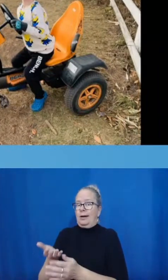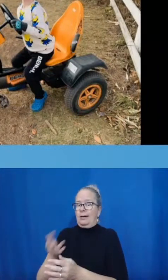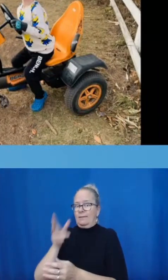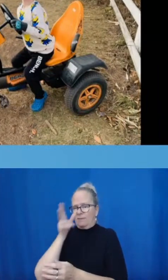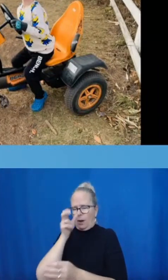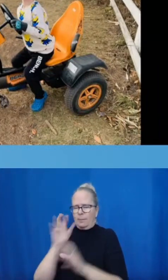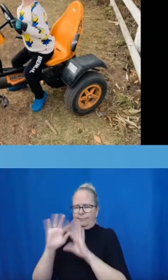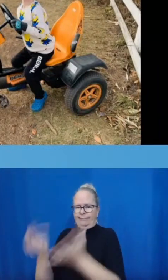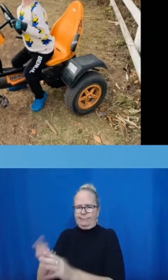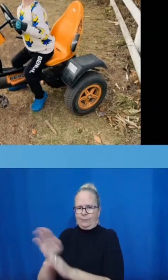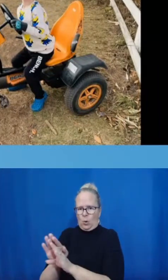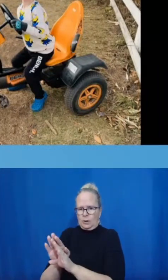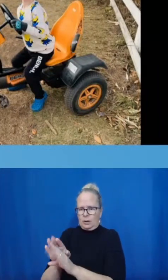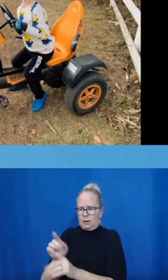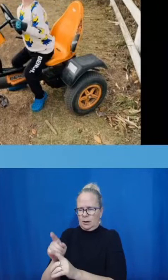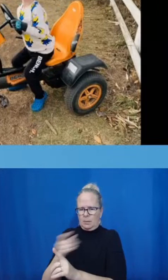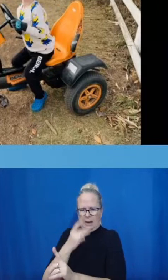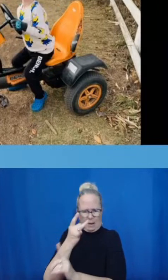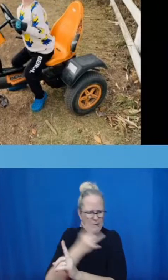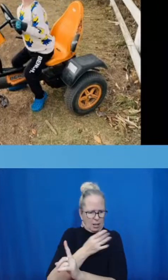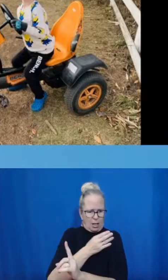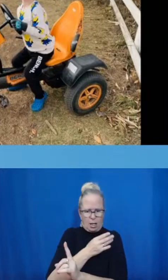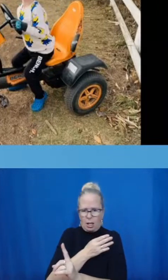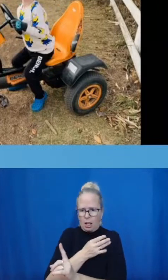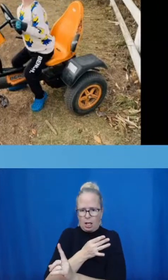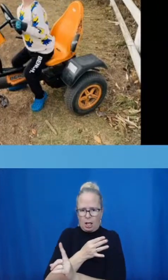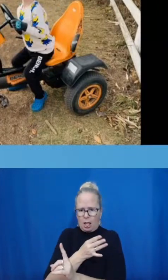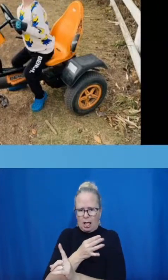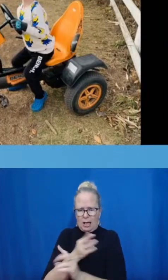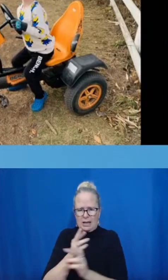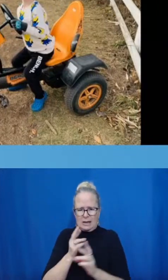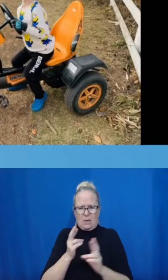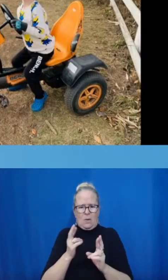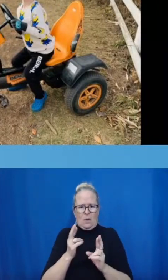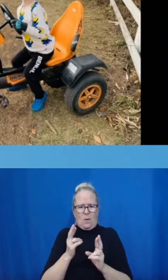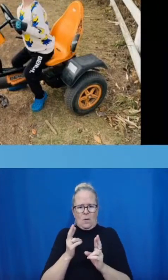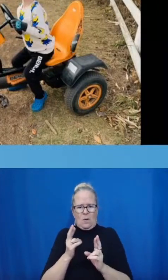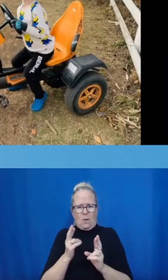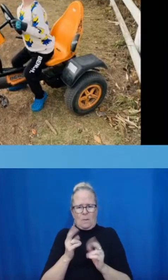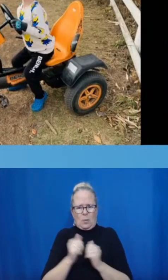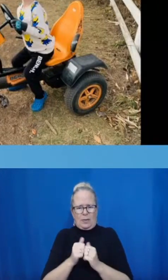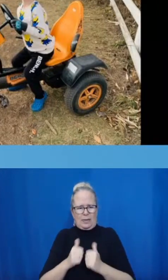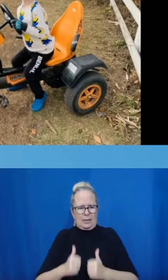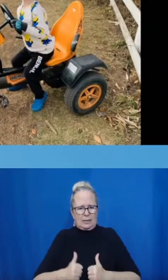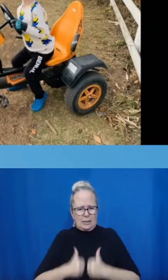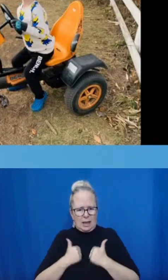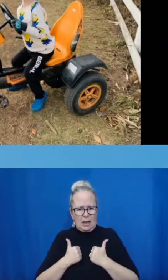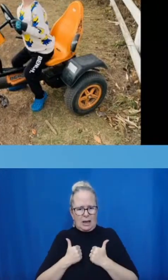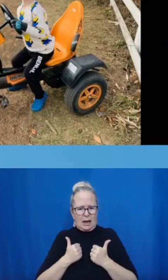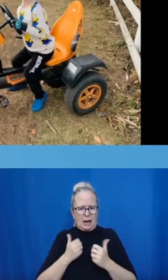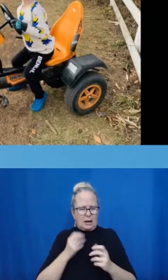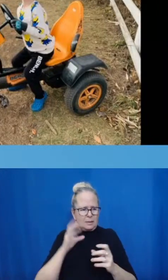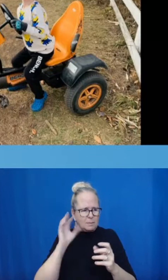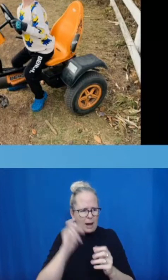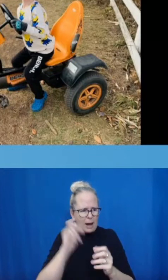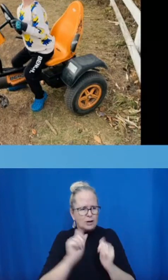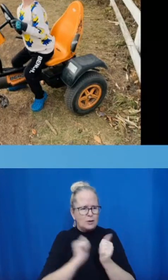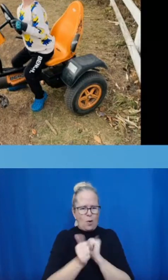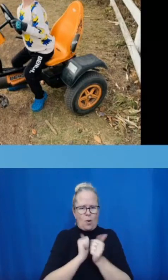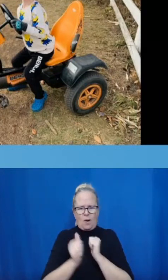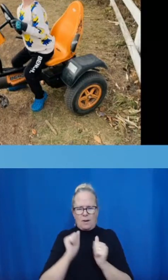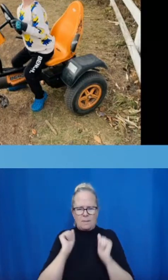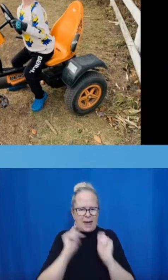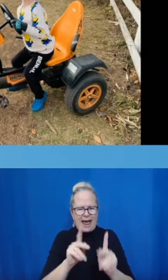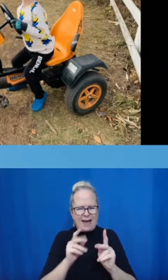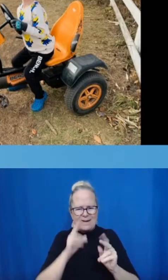okay. But by the fourth wave here, I would say it's been very lonely and very isolating as a